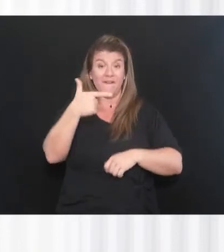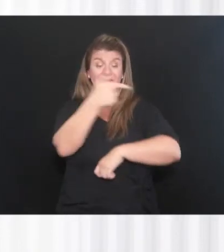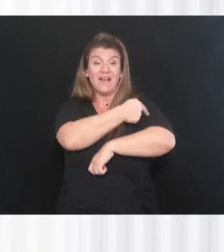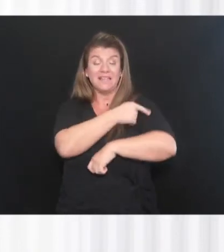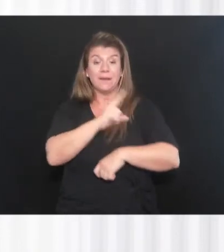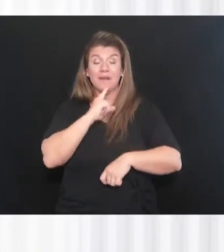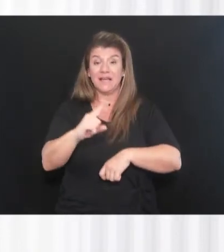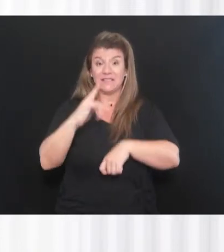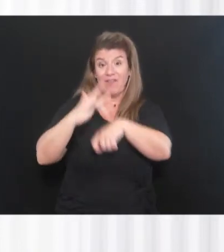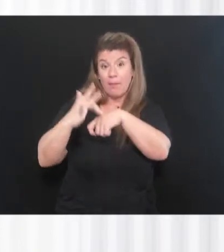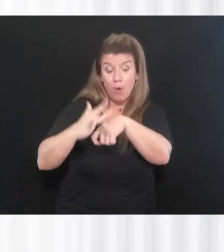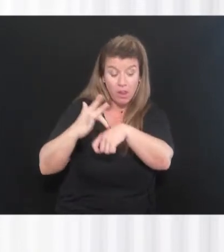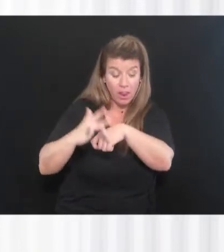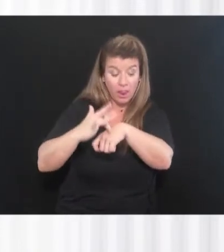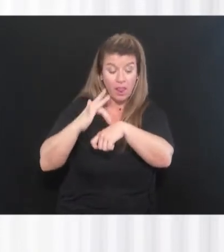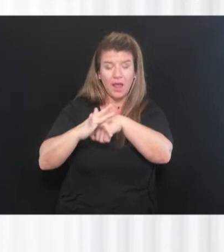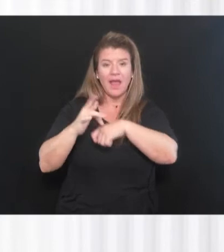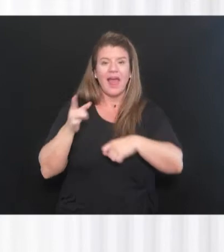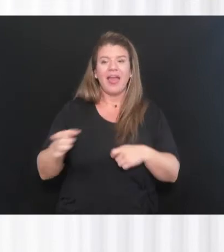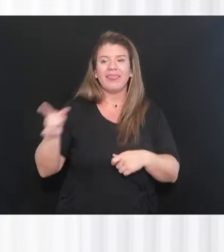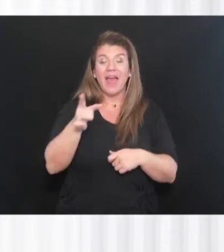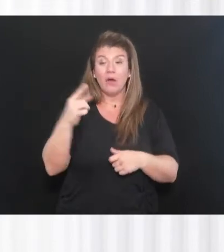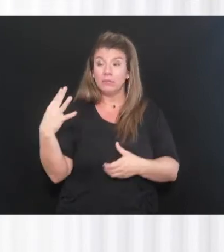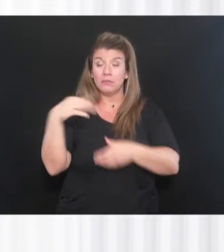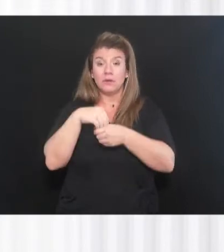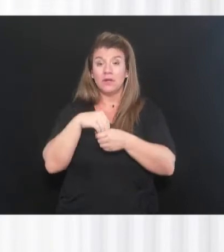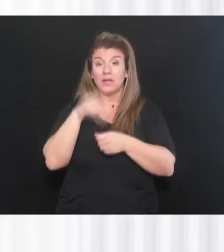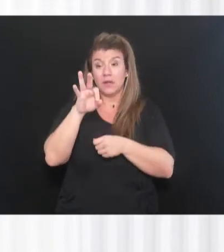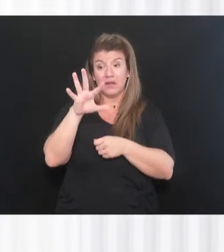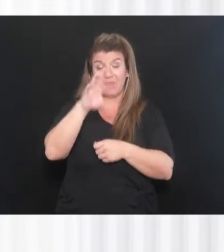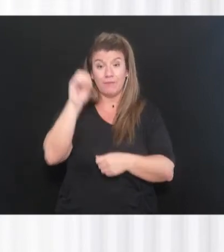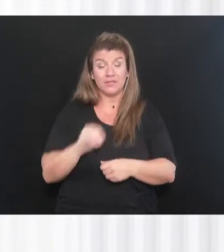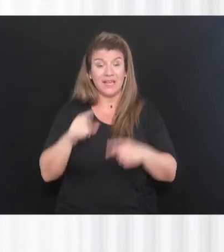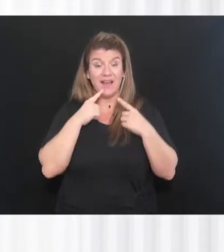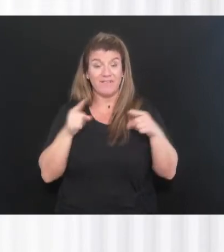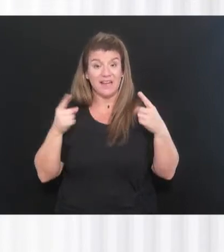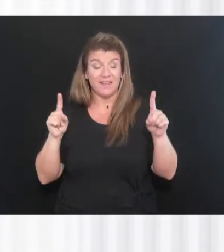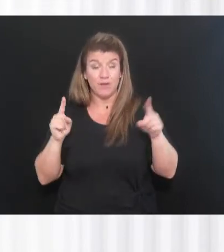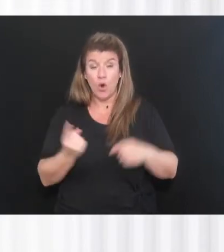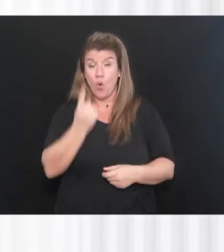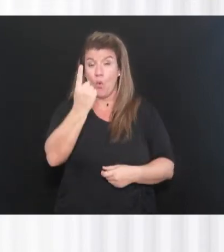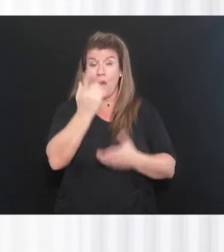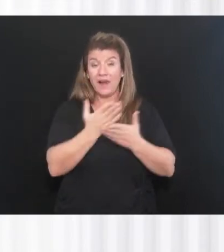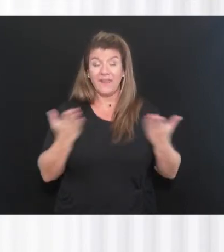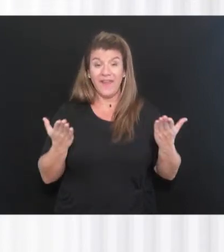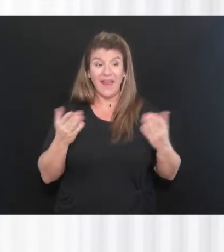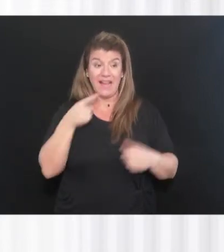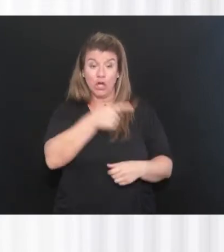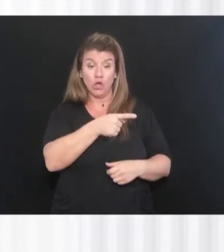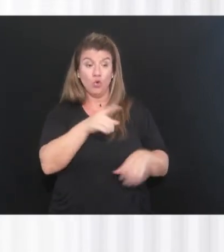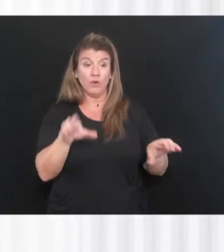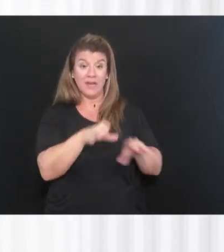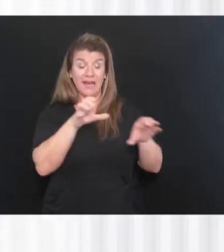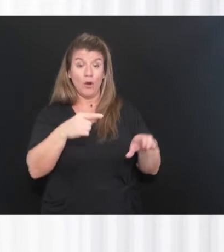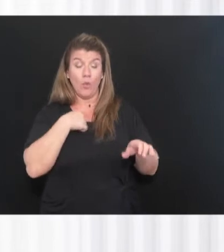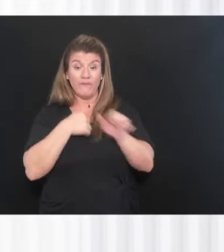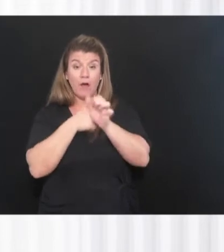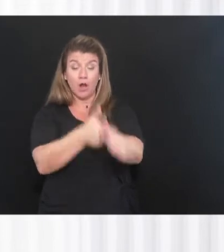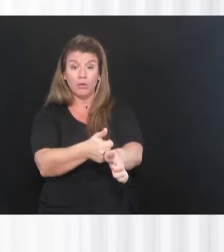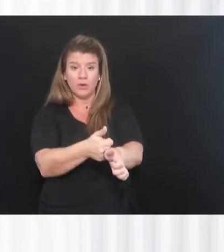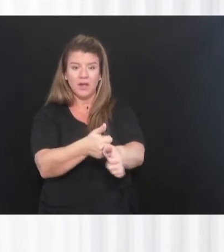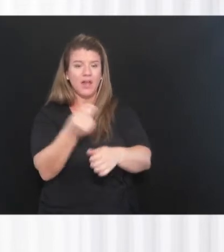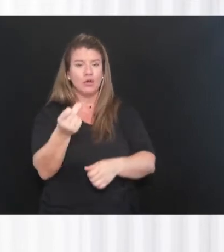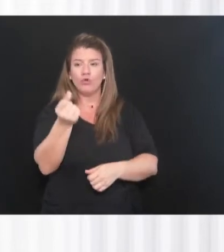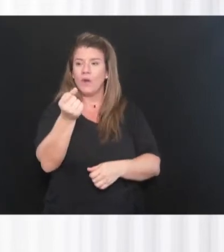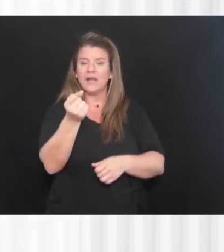available and that they were, more than 95% effective, one of the things that you did and we followed in was to quickly get